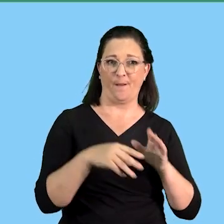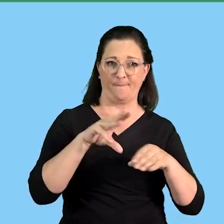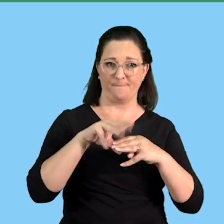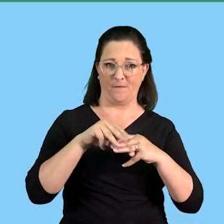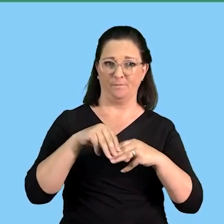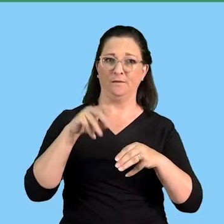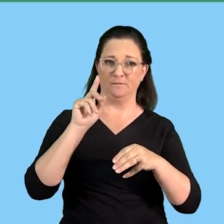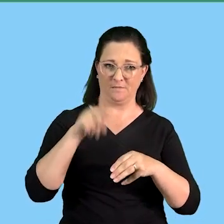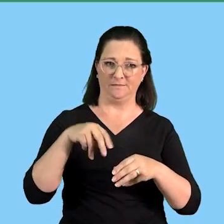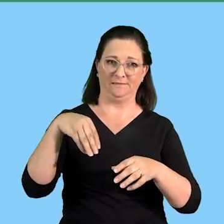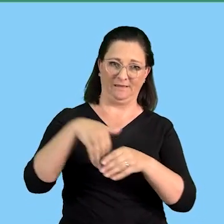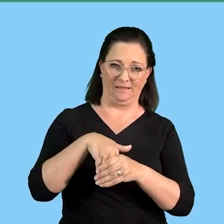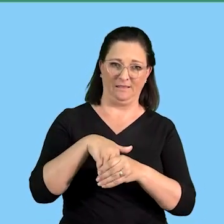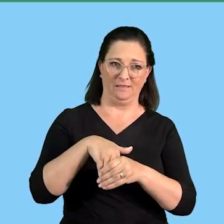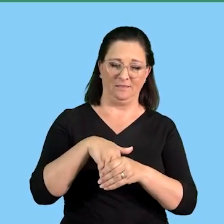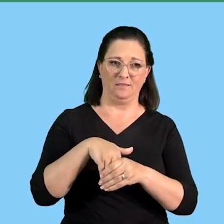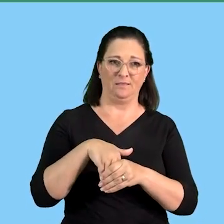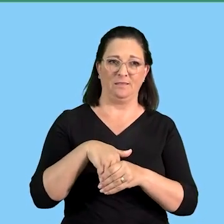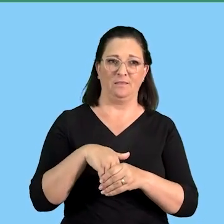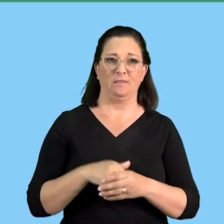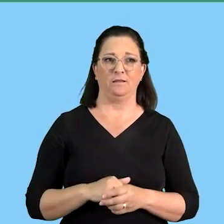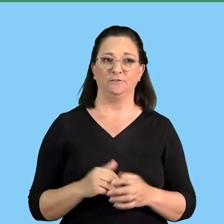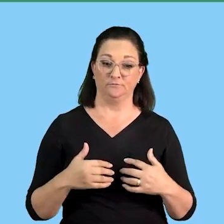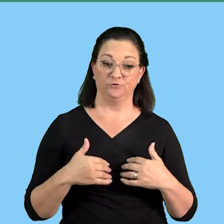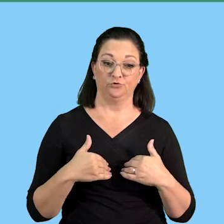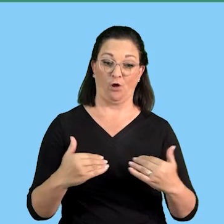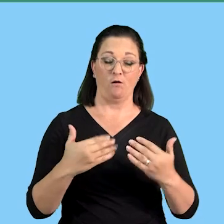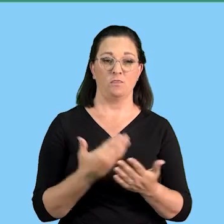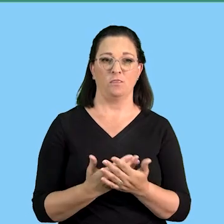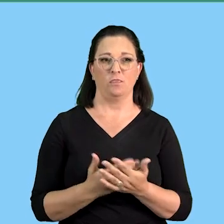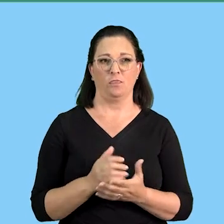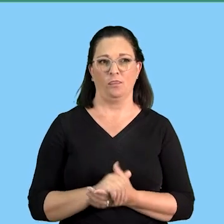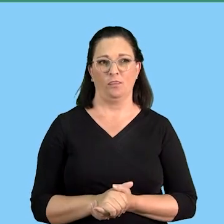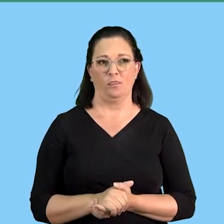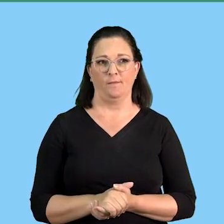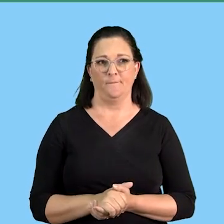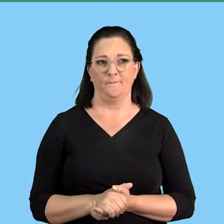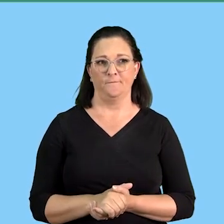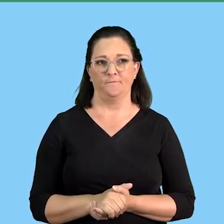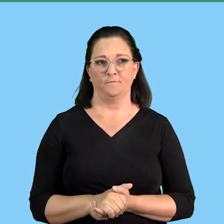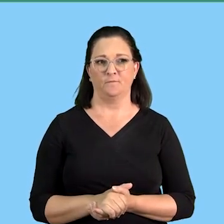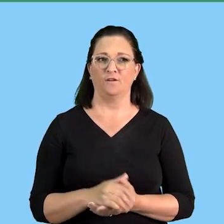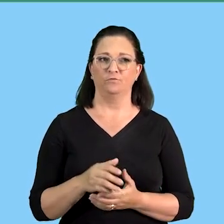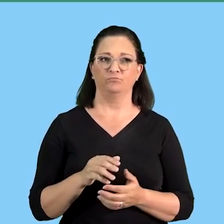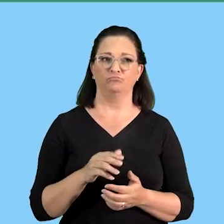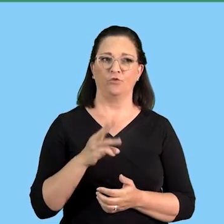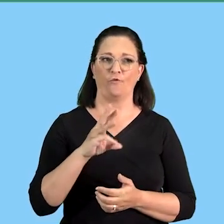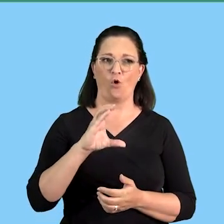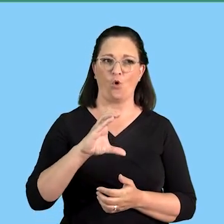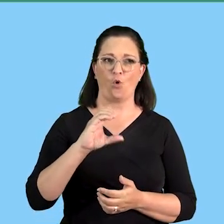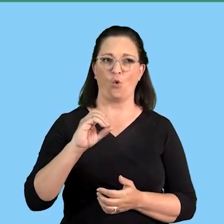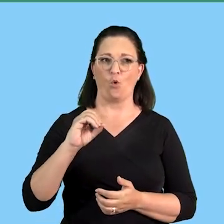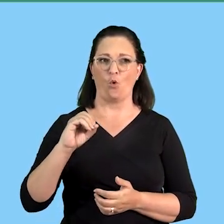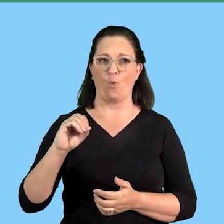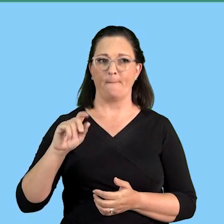members can be required to start a cooperative, or will be required for a cooperative to start. The